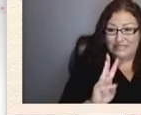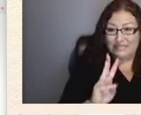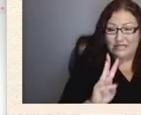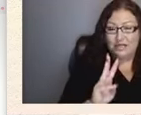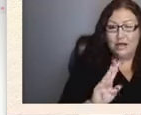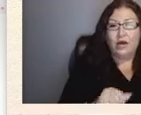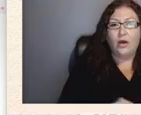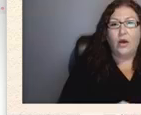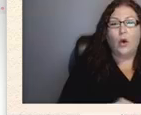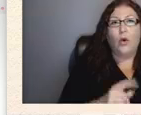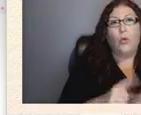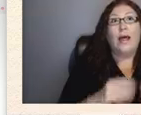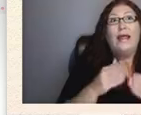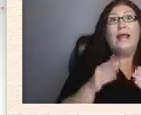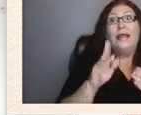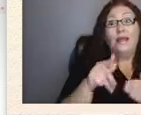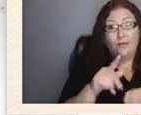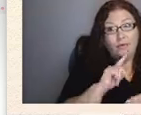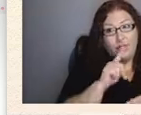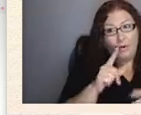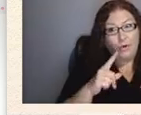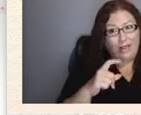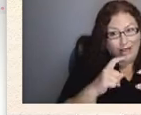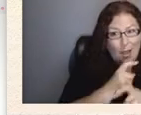to be a very complicated